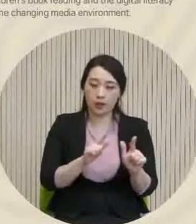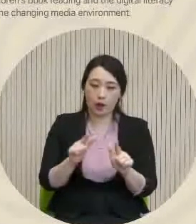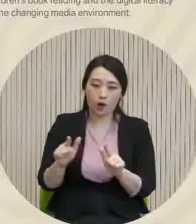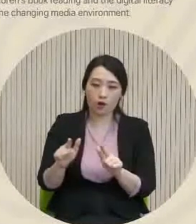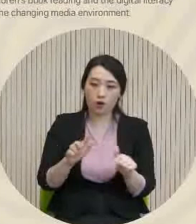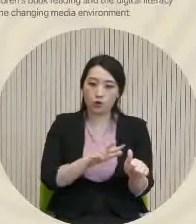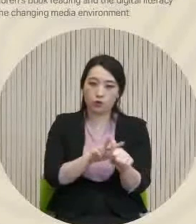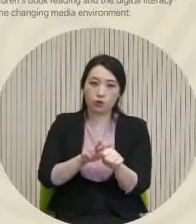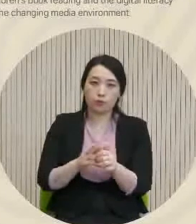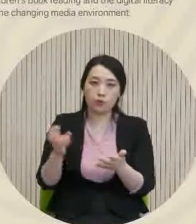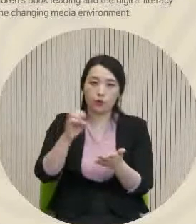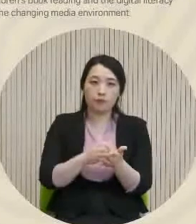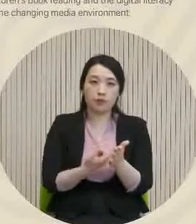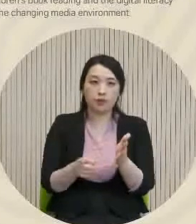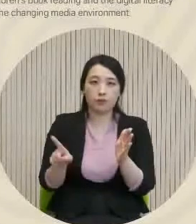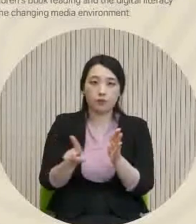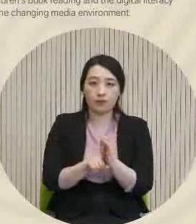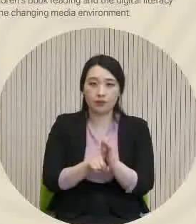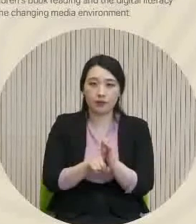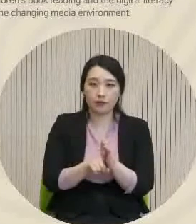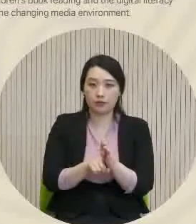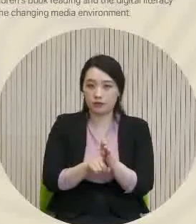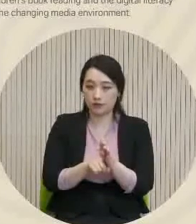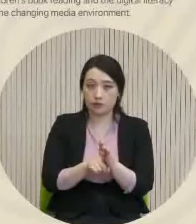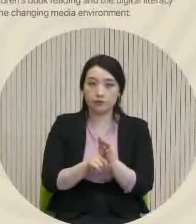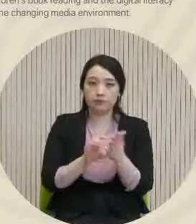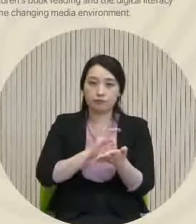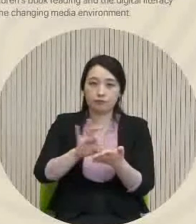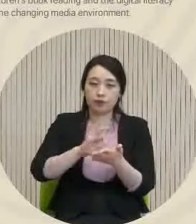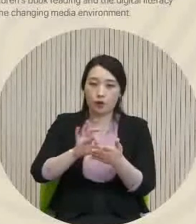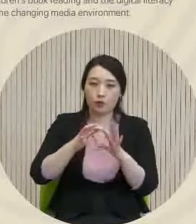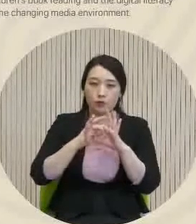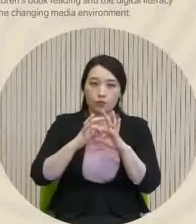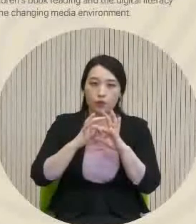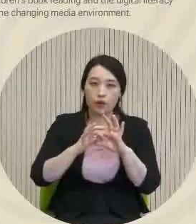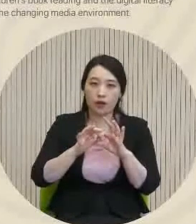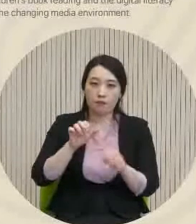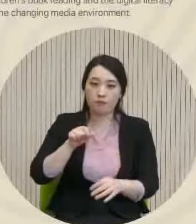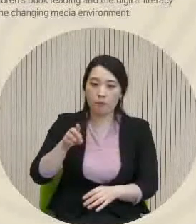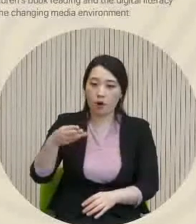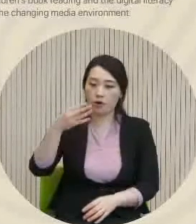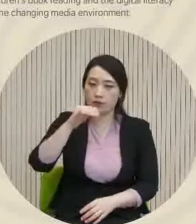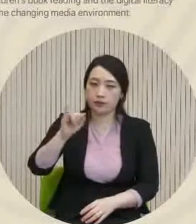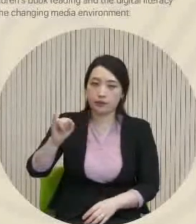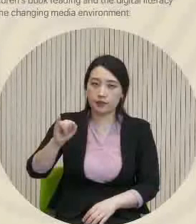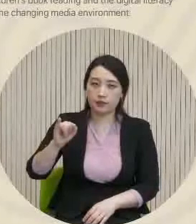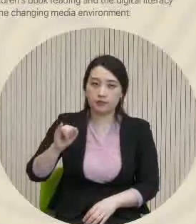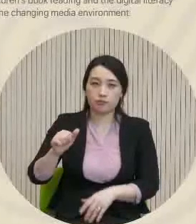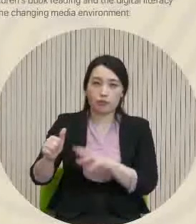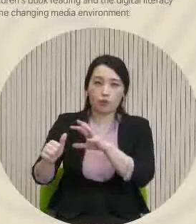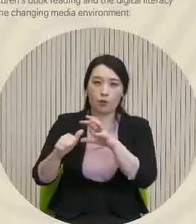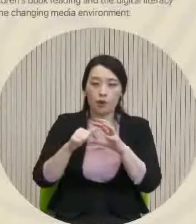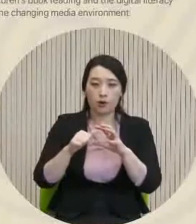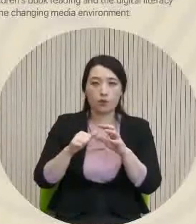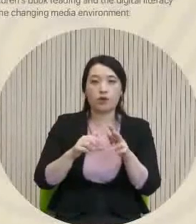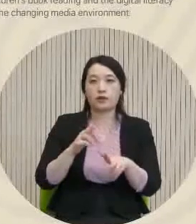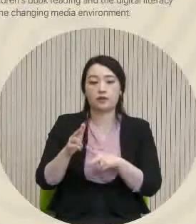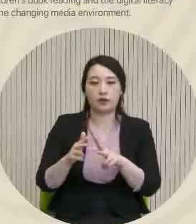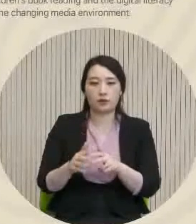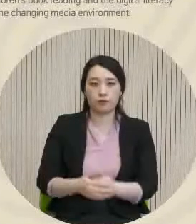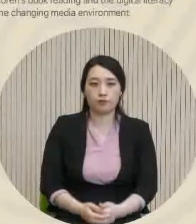and context with languages and codes. Picture books are the prime examples